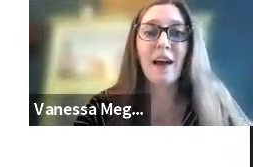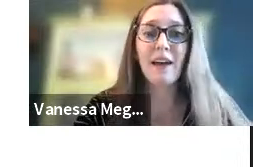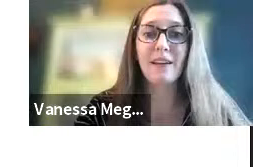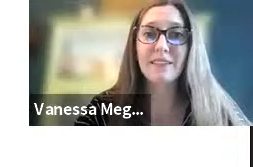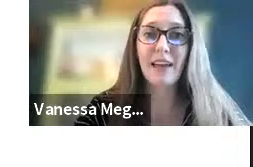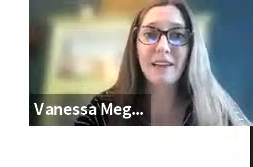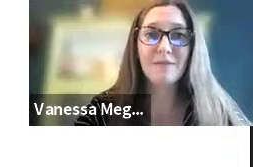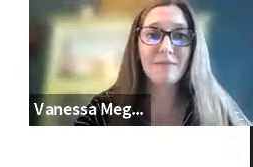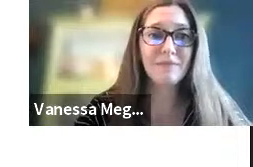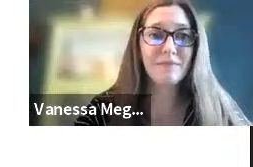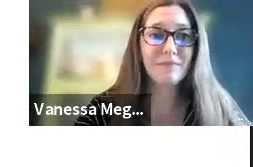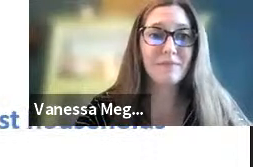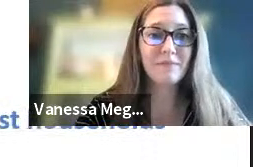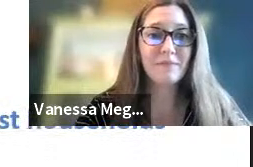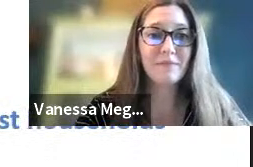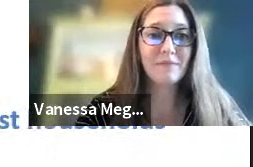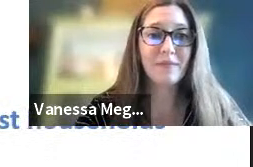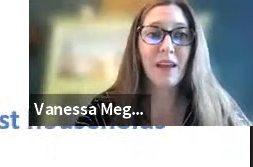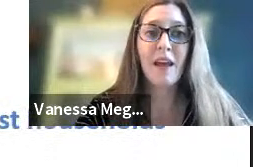website. Next slide.